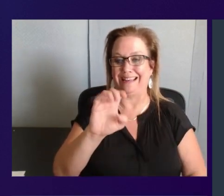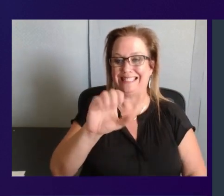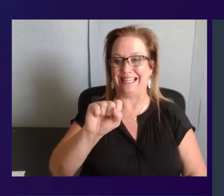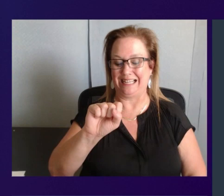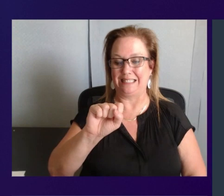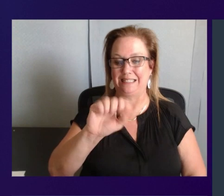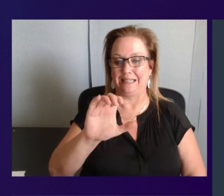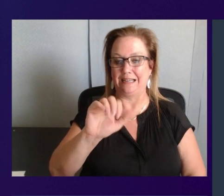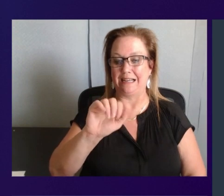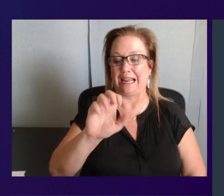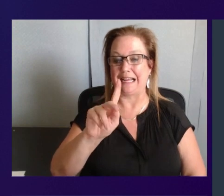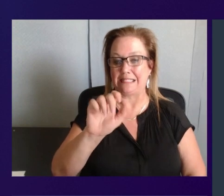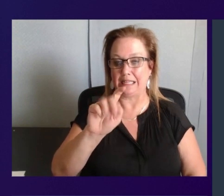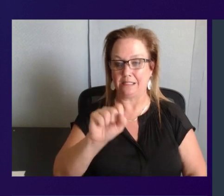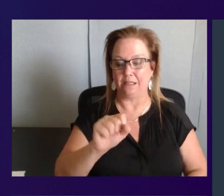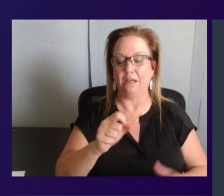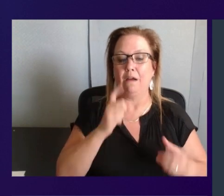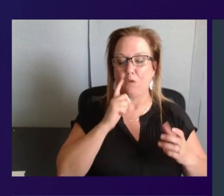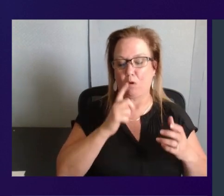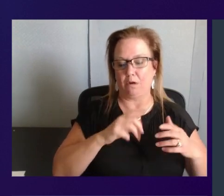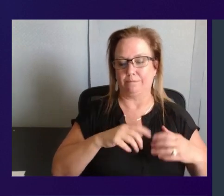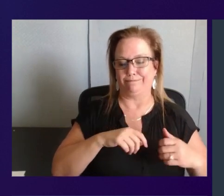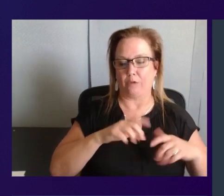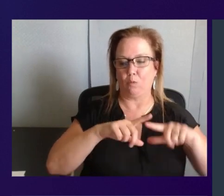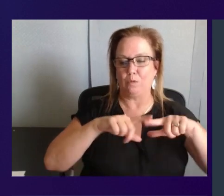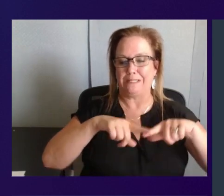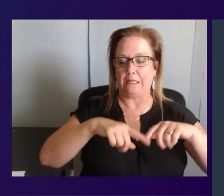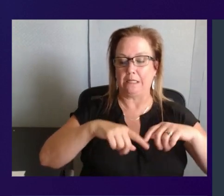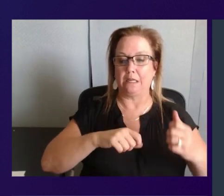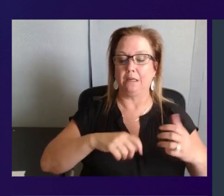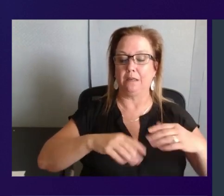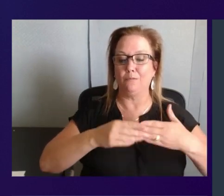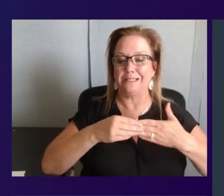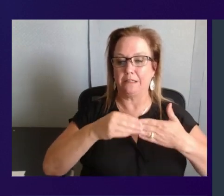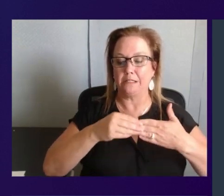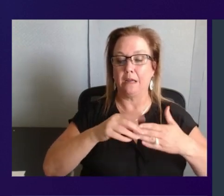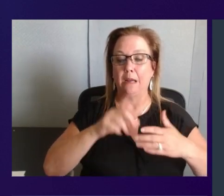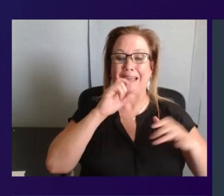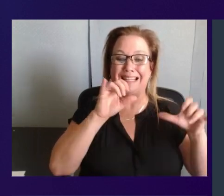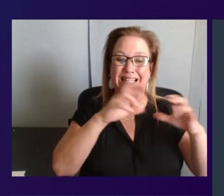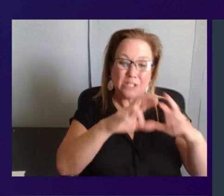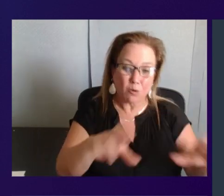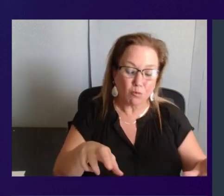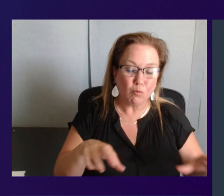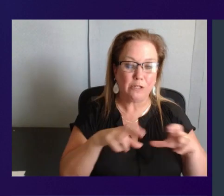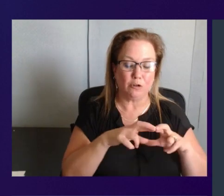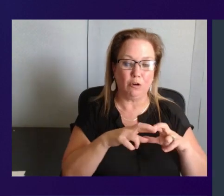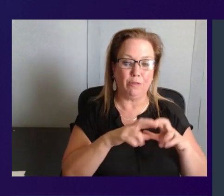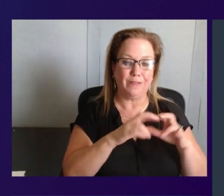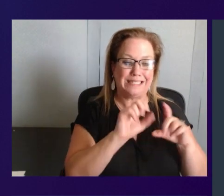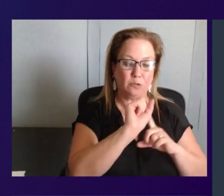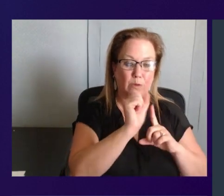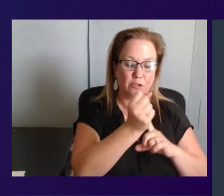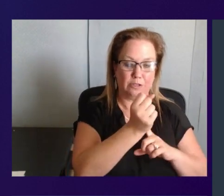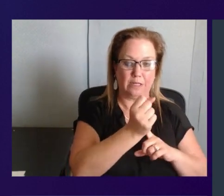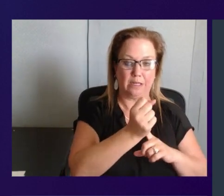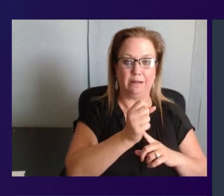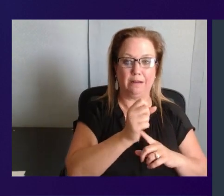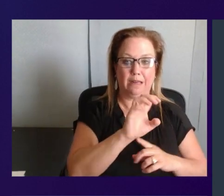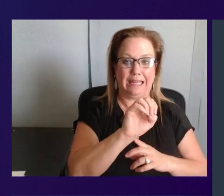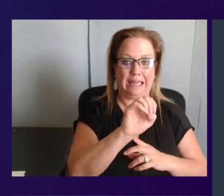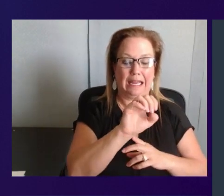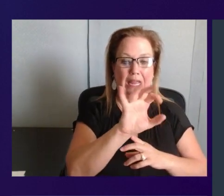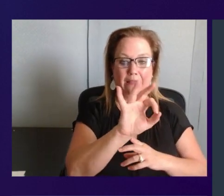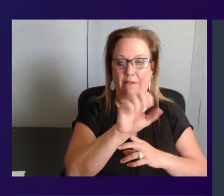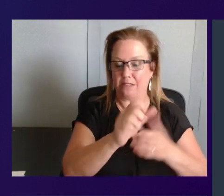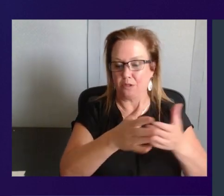across multiple AZs for resiliency. And because EFS standard is regional, the instances can easily mount EFS no matter how many there